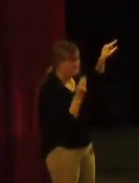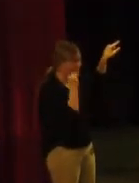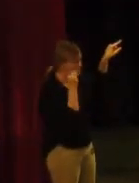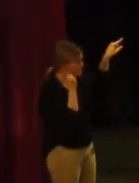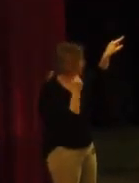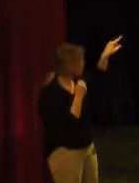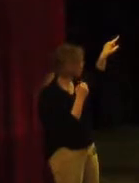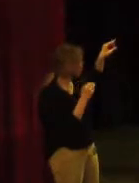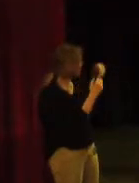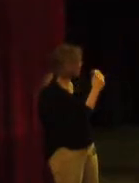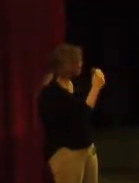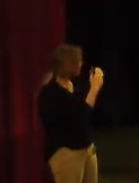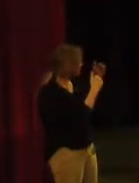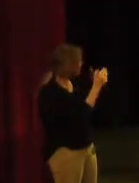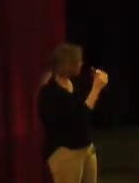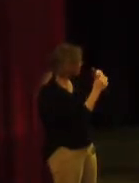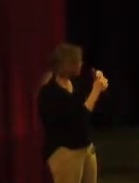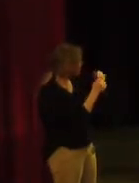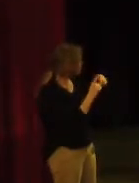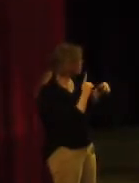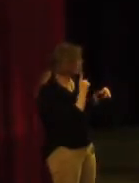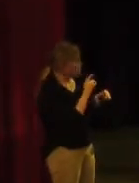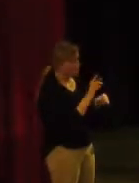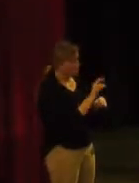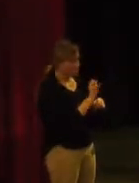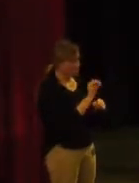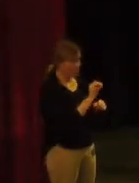building is in Mexico. So believe it or not, the Rio Grande